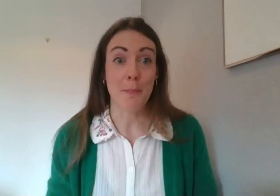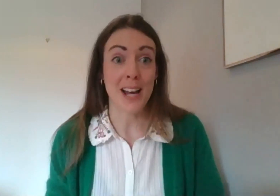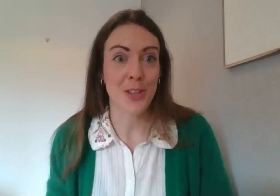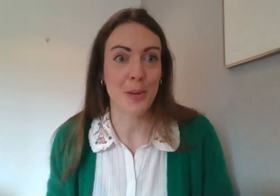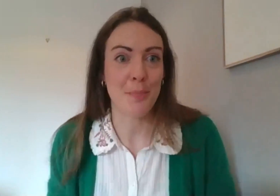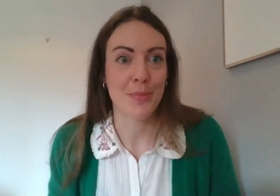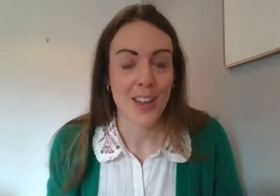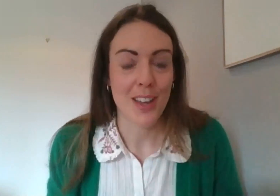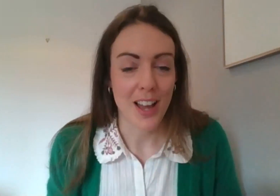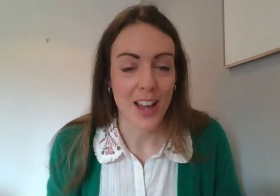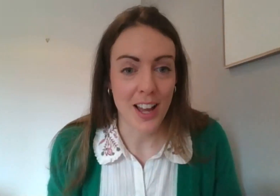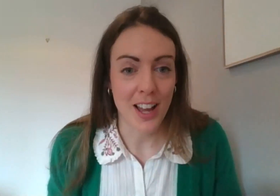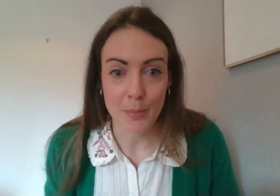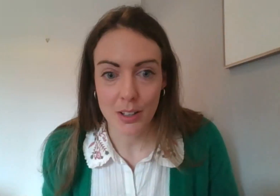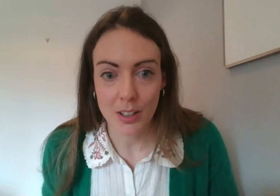and we can always come back to them.